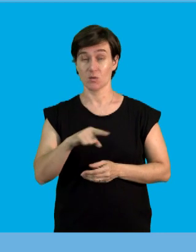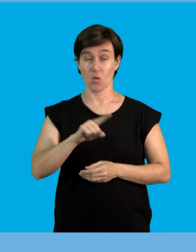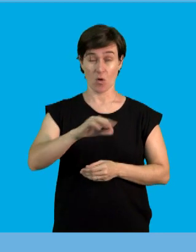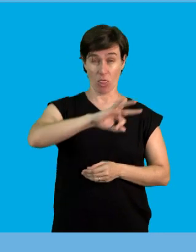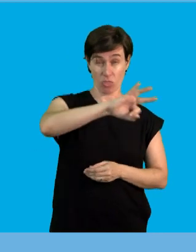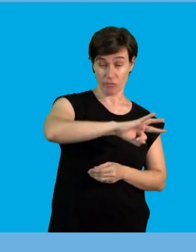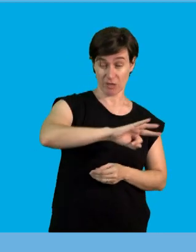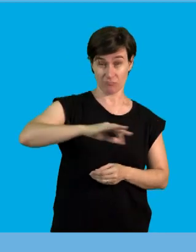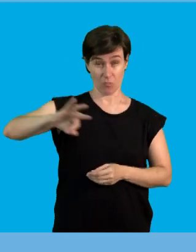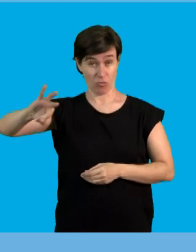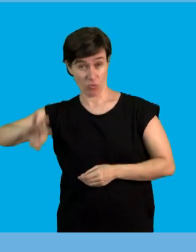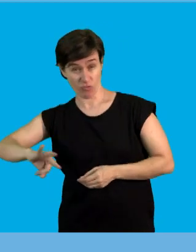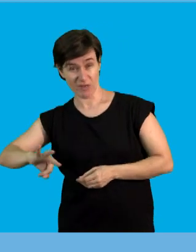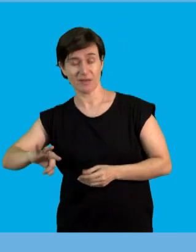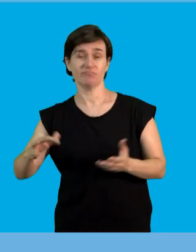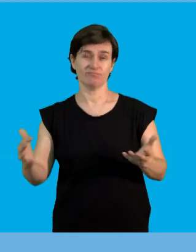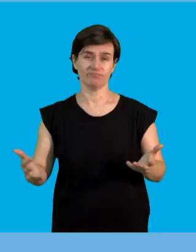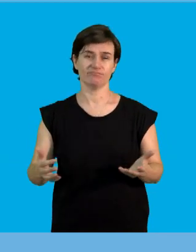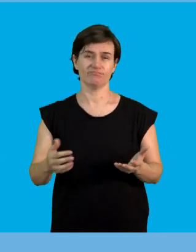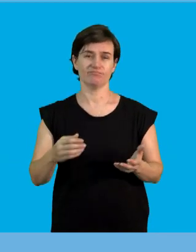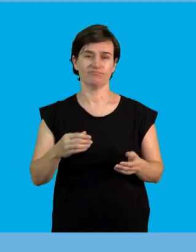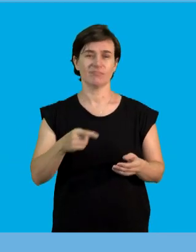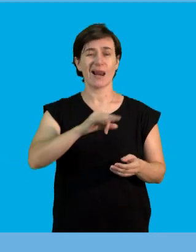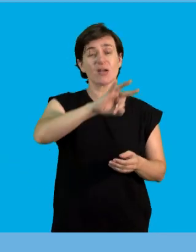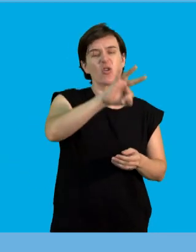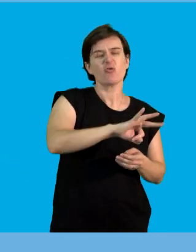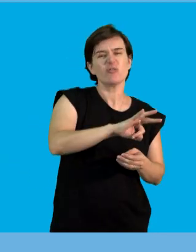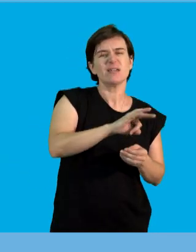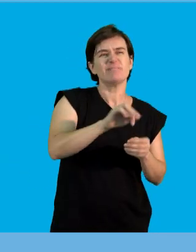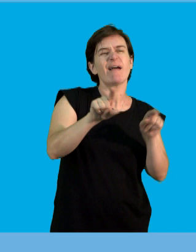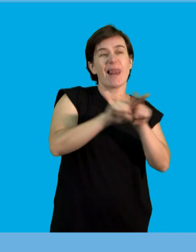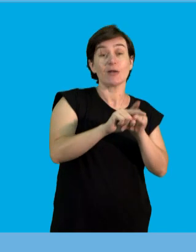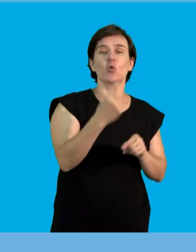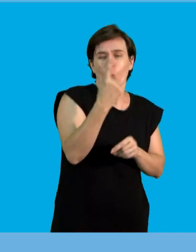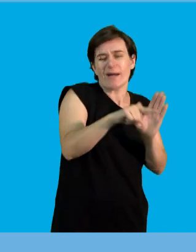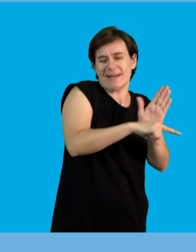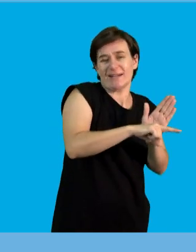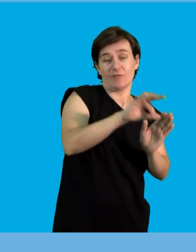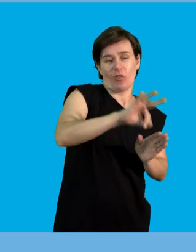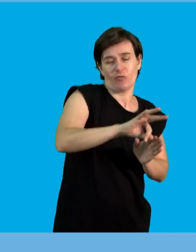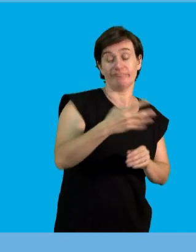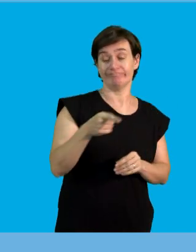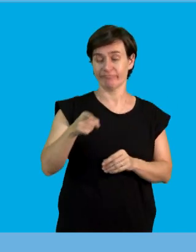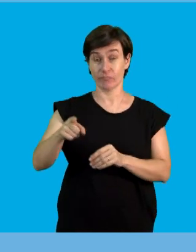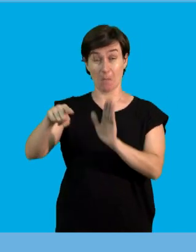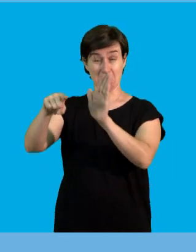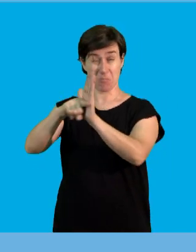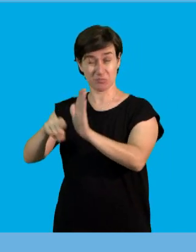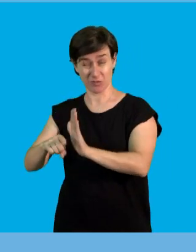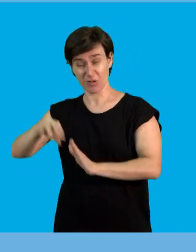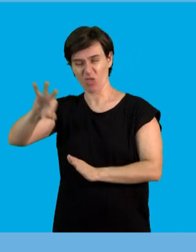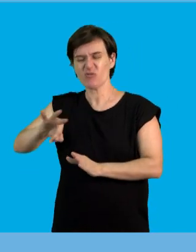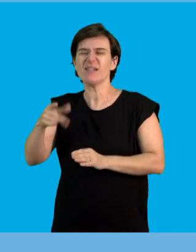that means all of these 3 negative terminals are just basically making up one negative terminal, and all of these 3